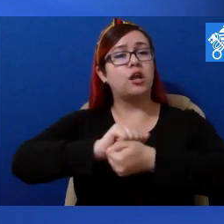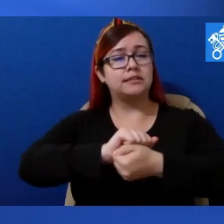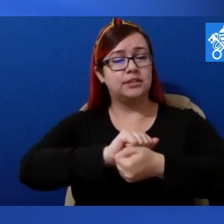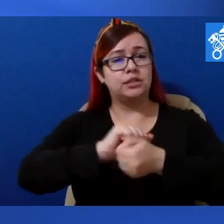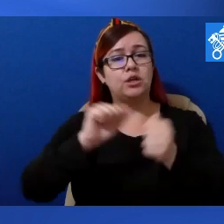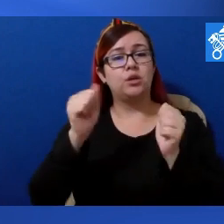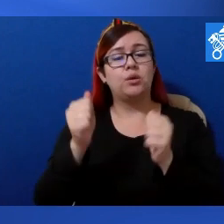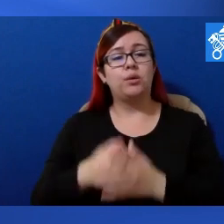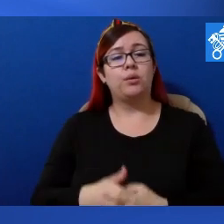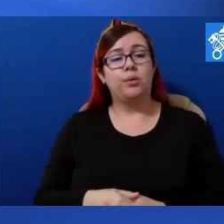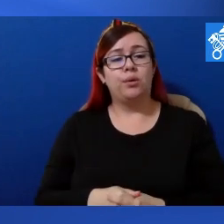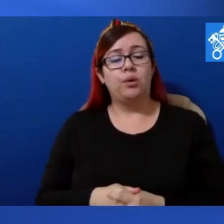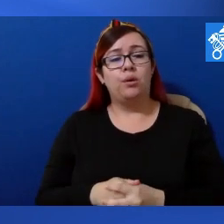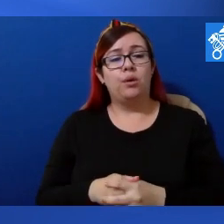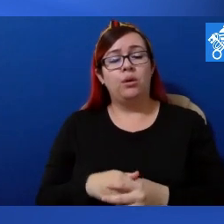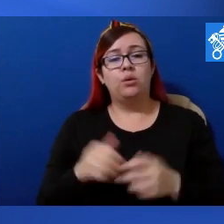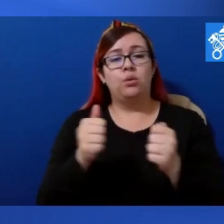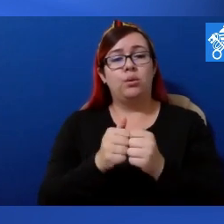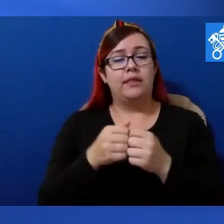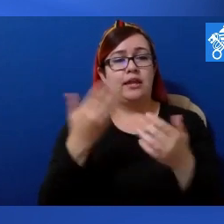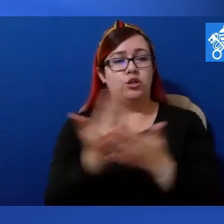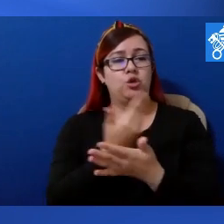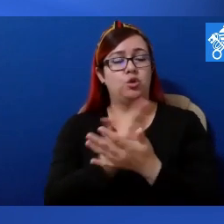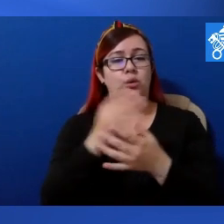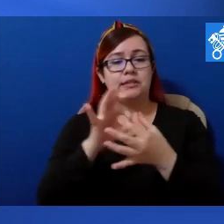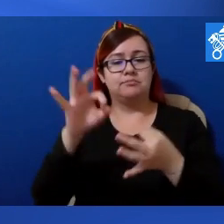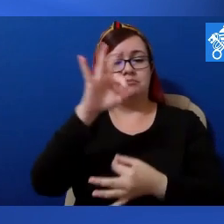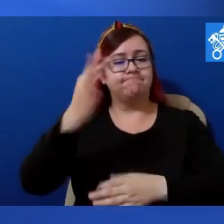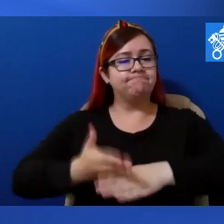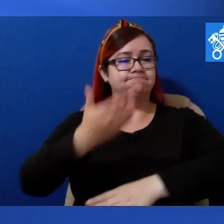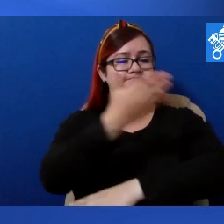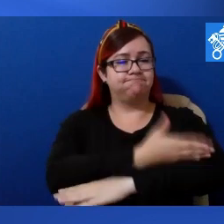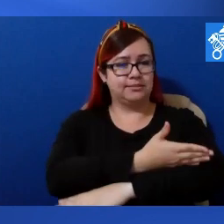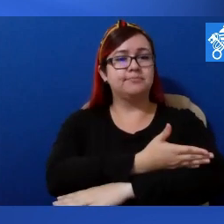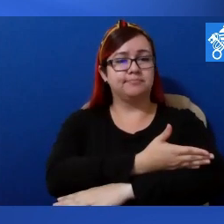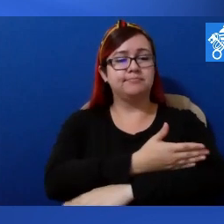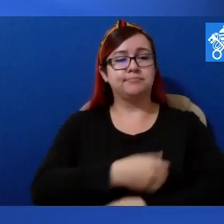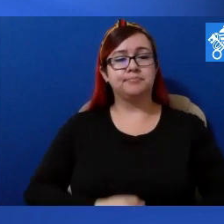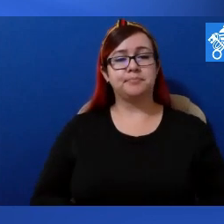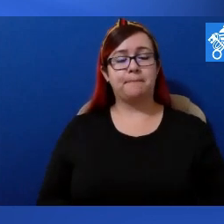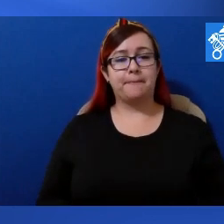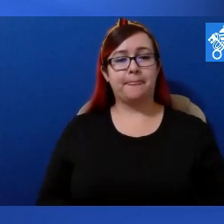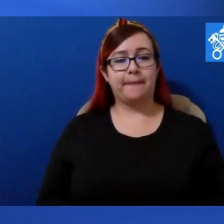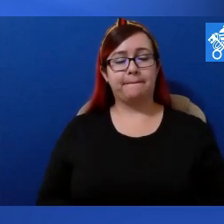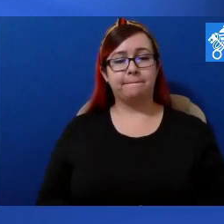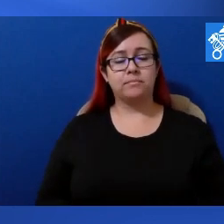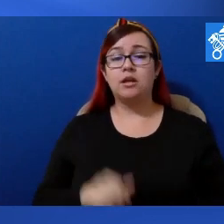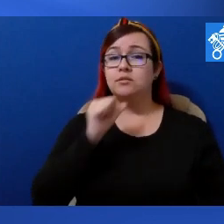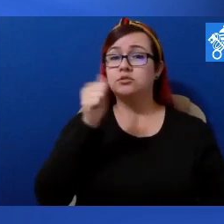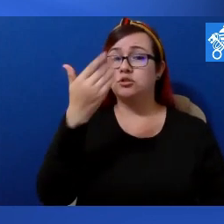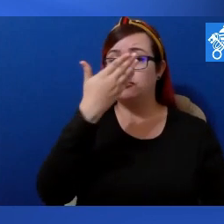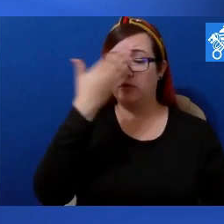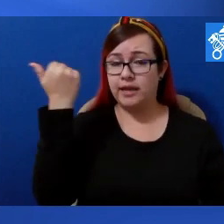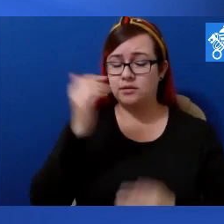Biennial Association of Mediterranean Arts and Sciences, together with the Rachelina Ambrosini